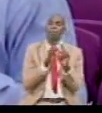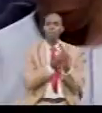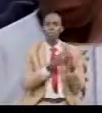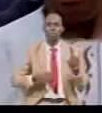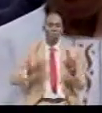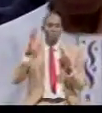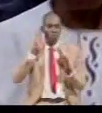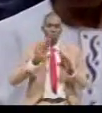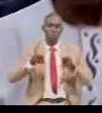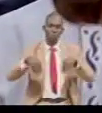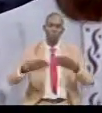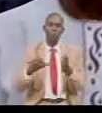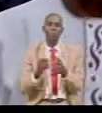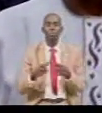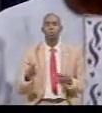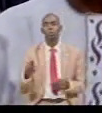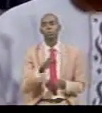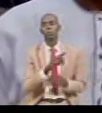answer.